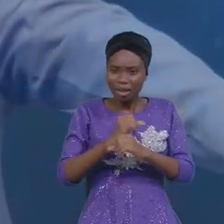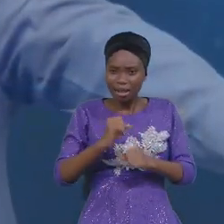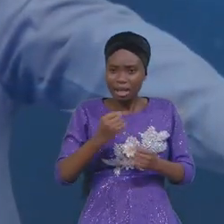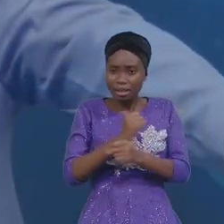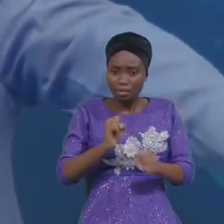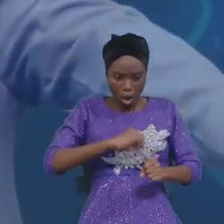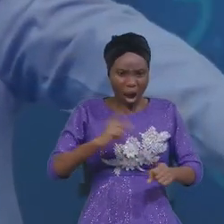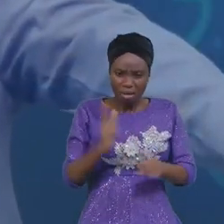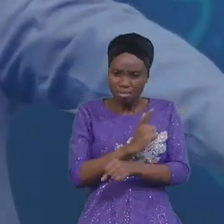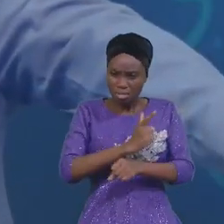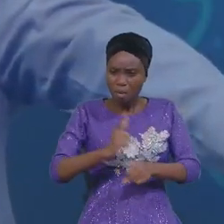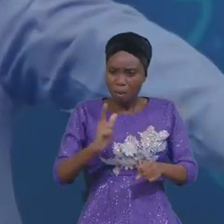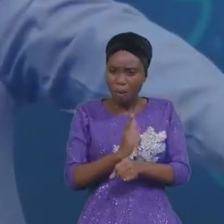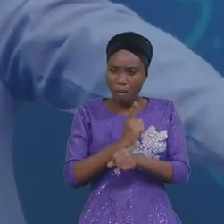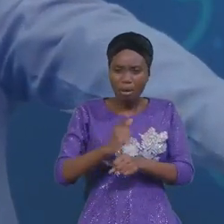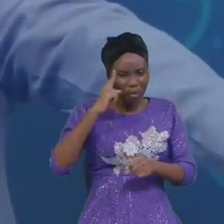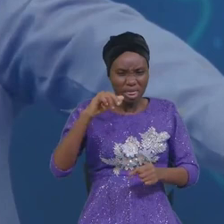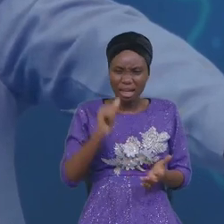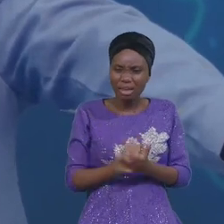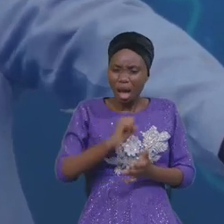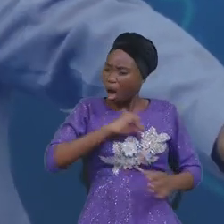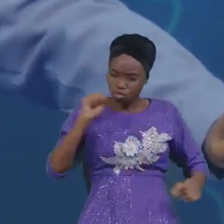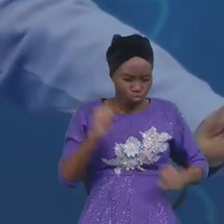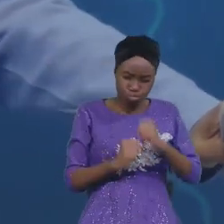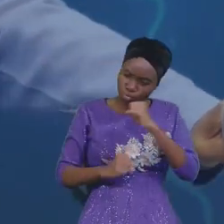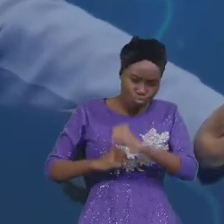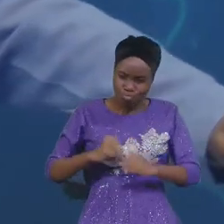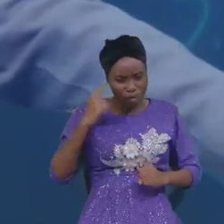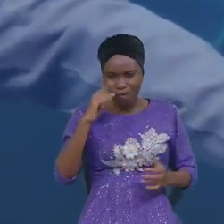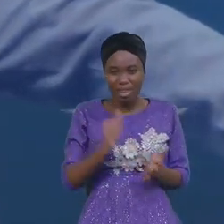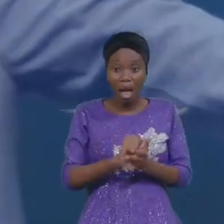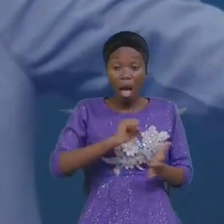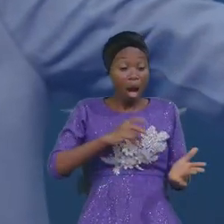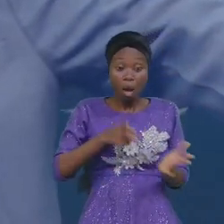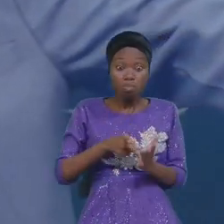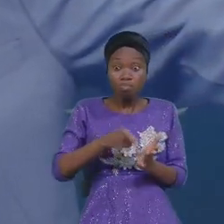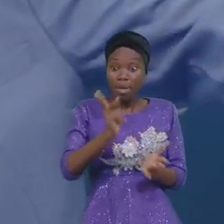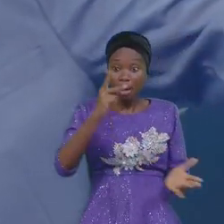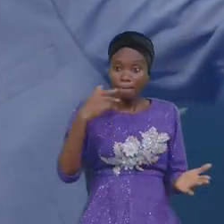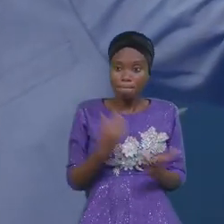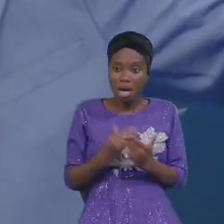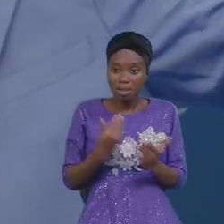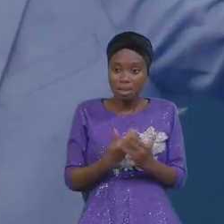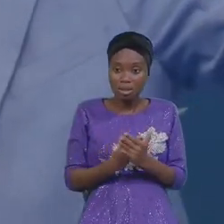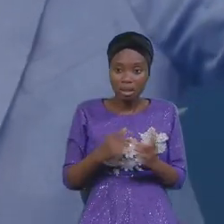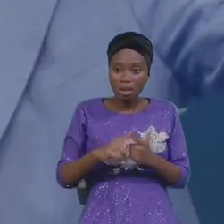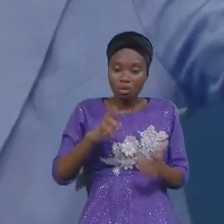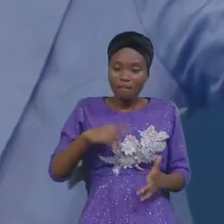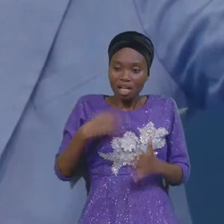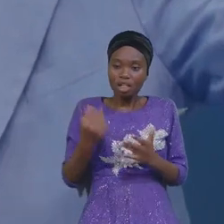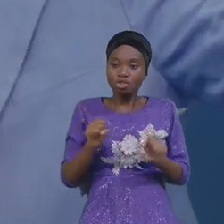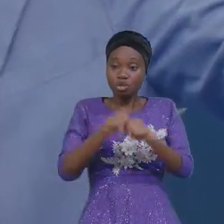that. I struggled for that. I paid money to religious